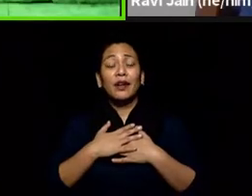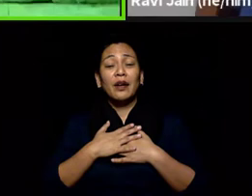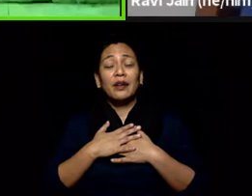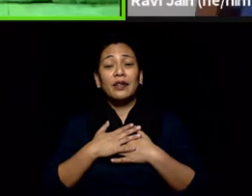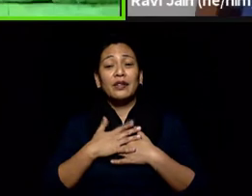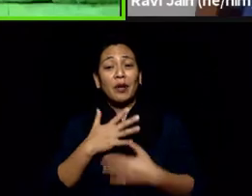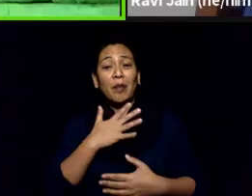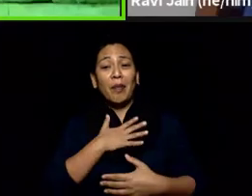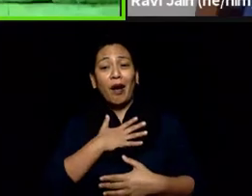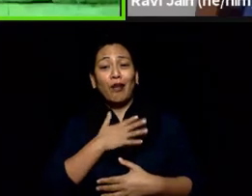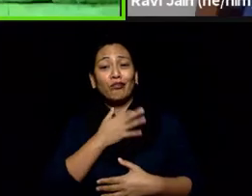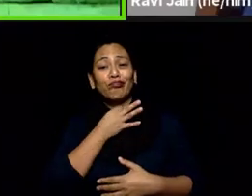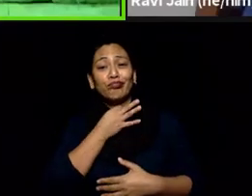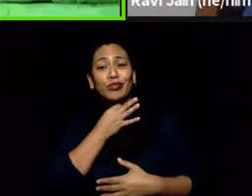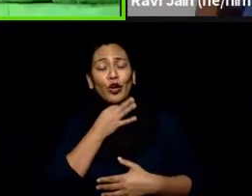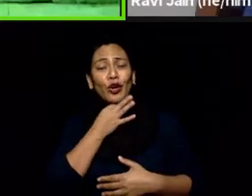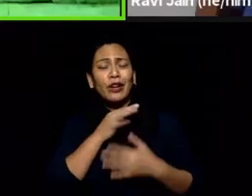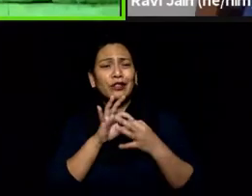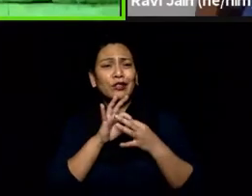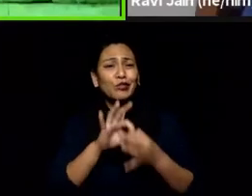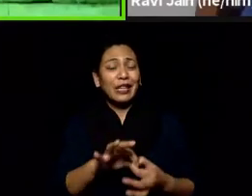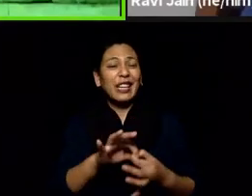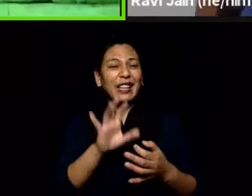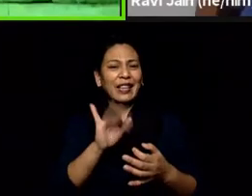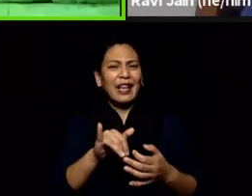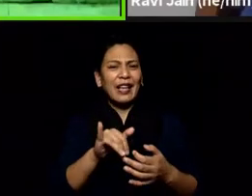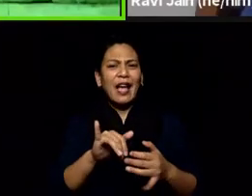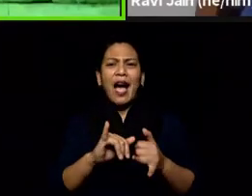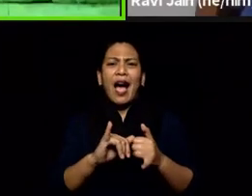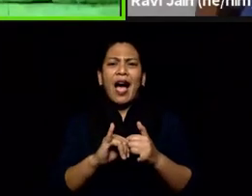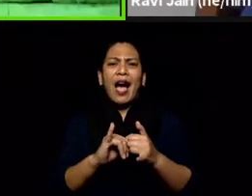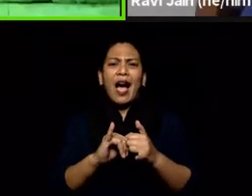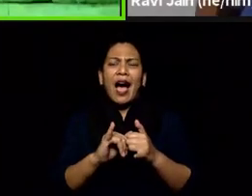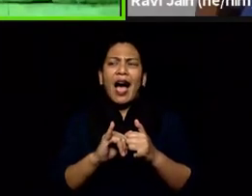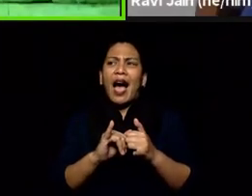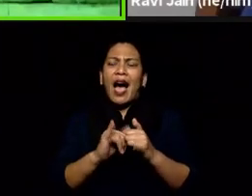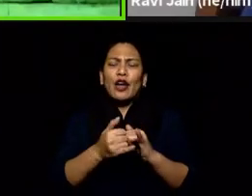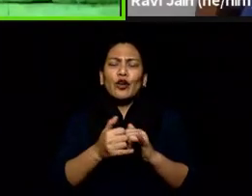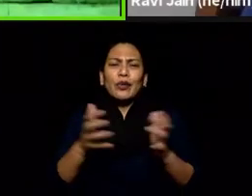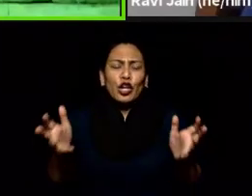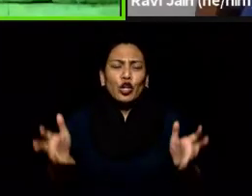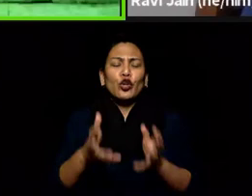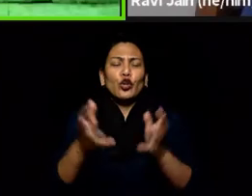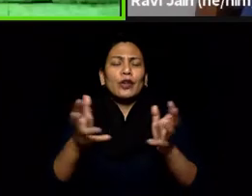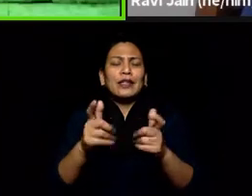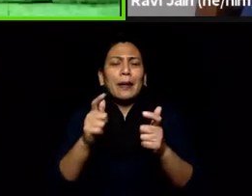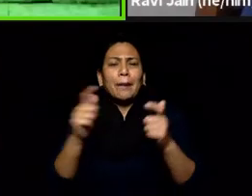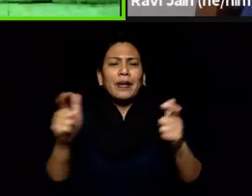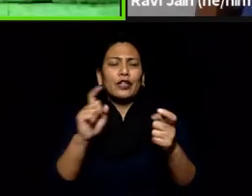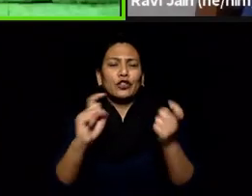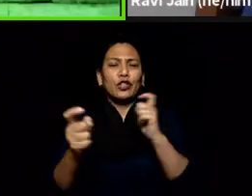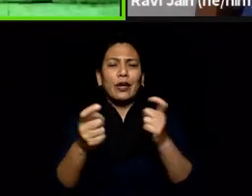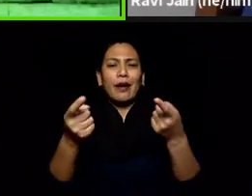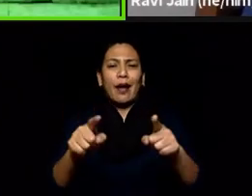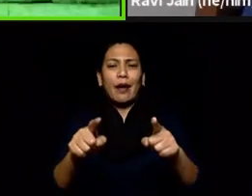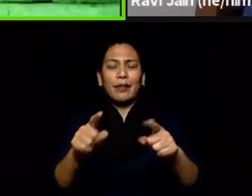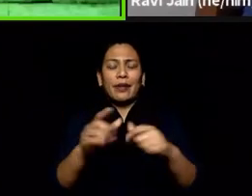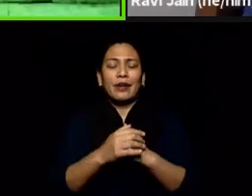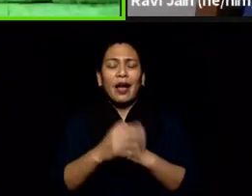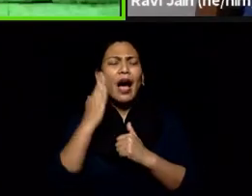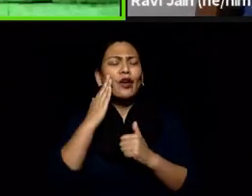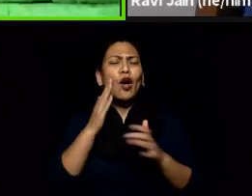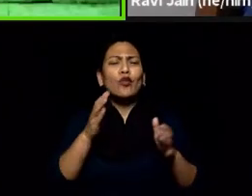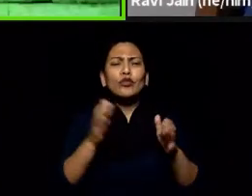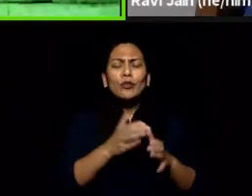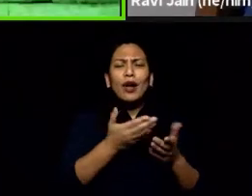part of my curiosity ongoing is how do we make the massive things happen? I know the small things have to. I know it's like defunding, you know,